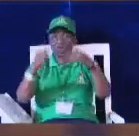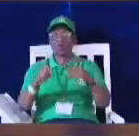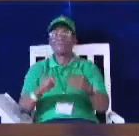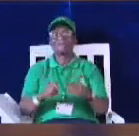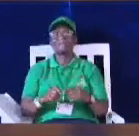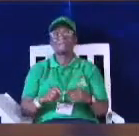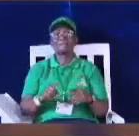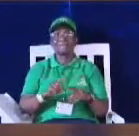But Jesus knew